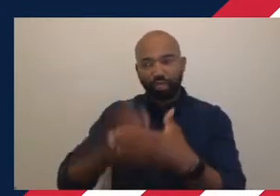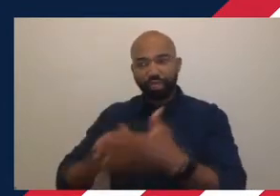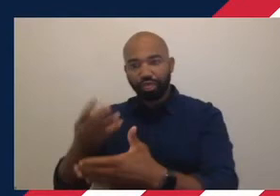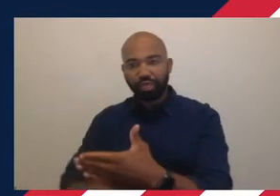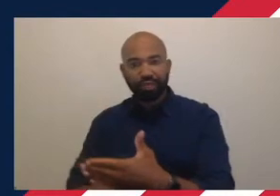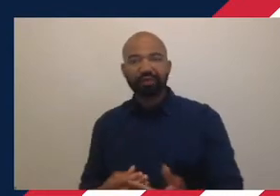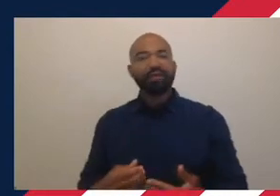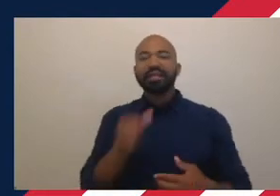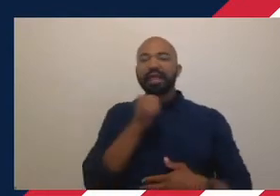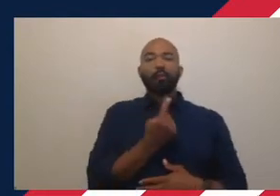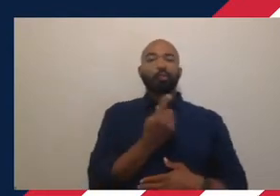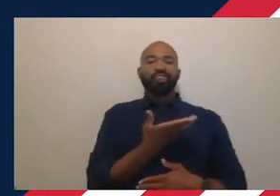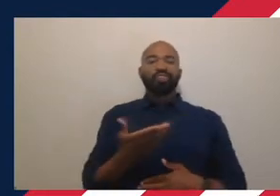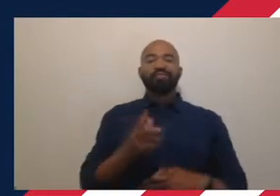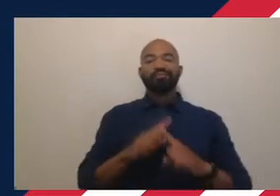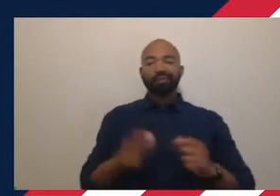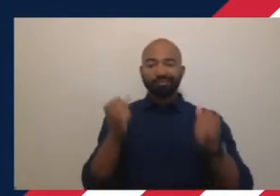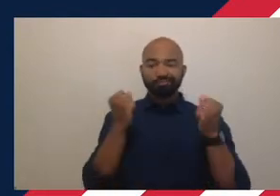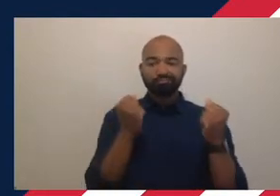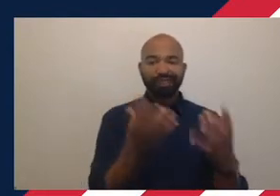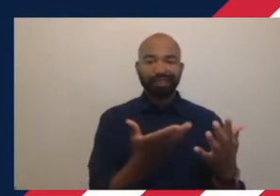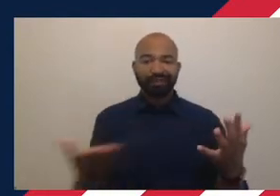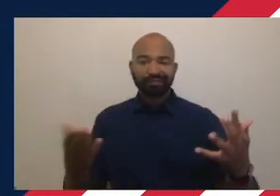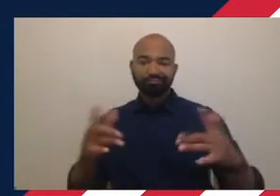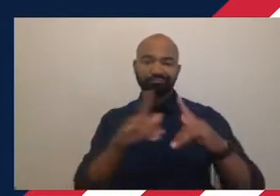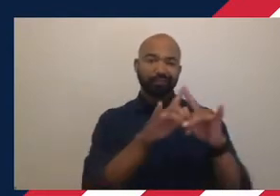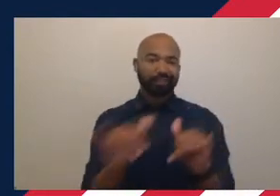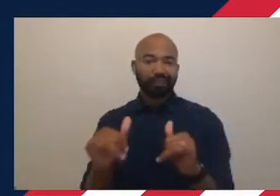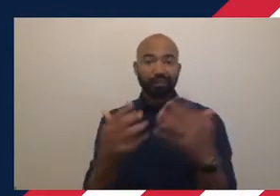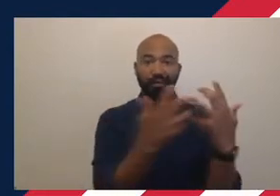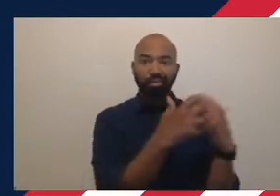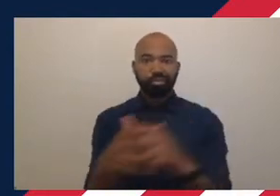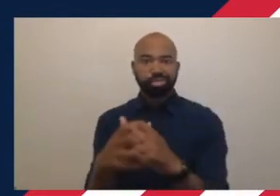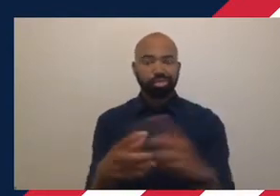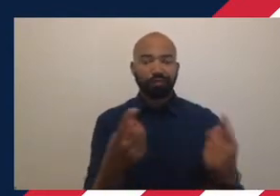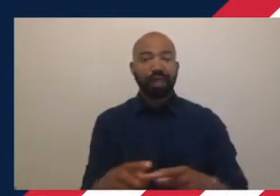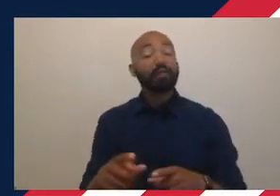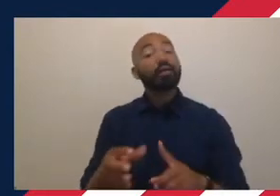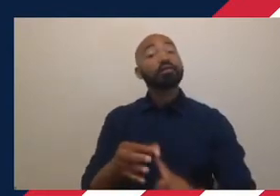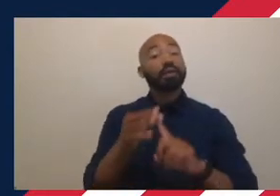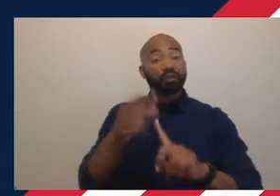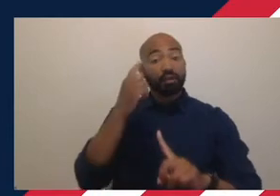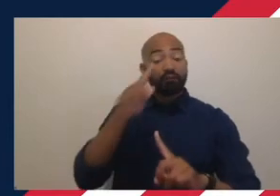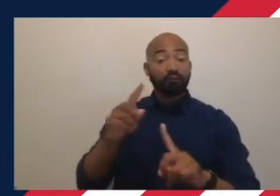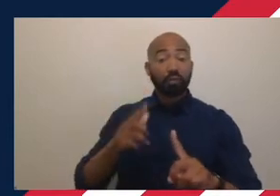is synergistic, and for our communities of color, predominantly minority communities, it is additive.